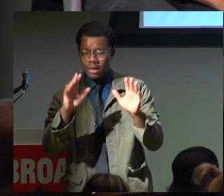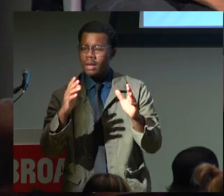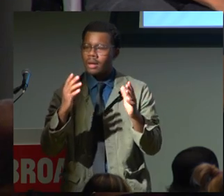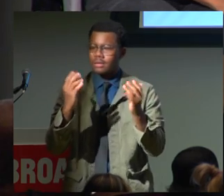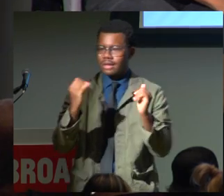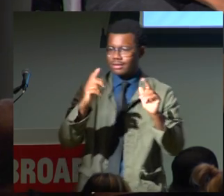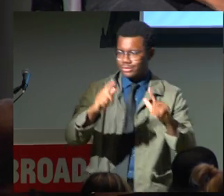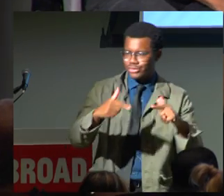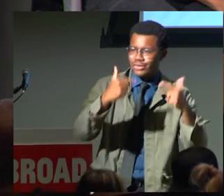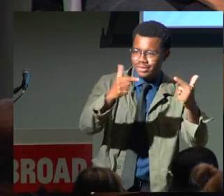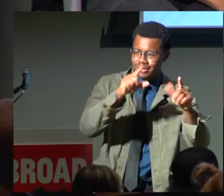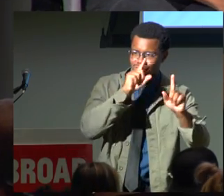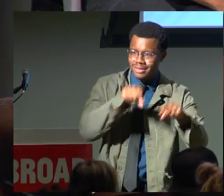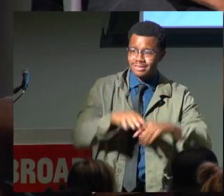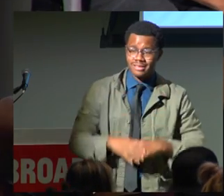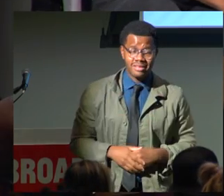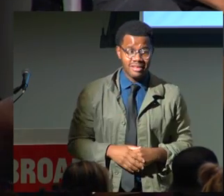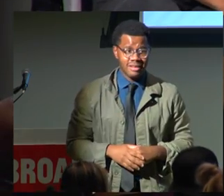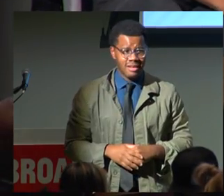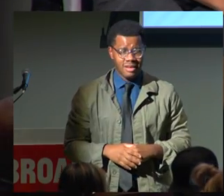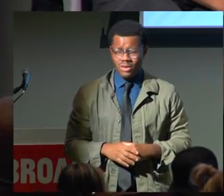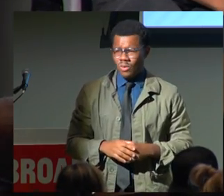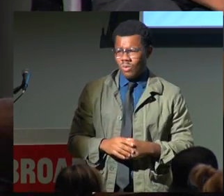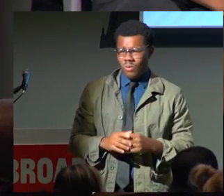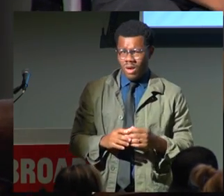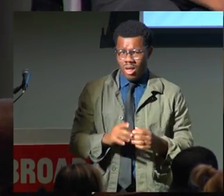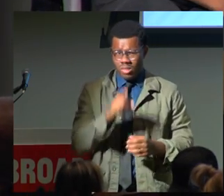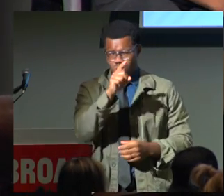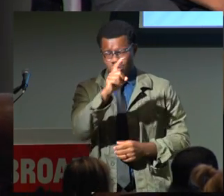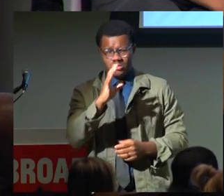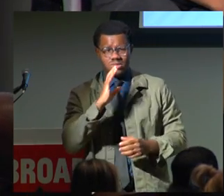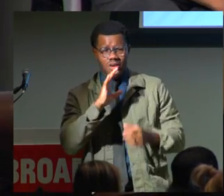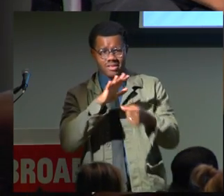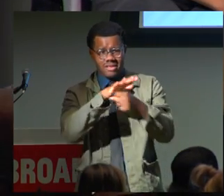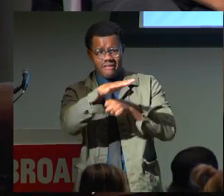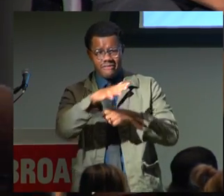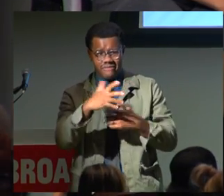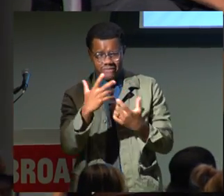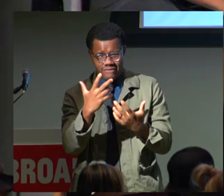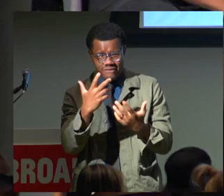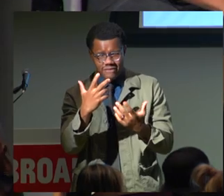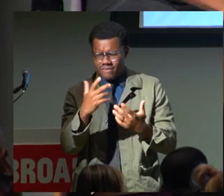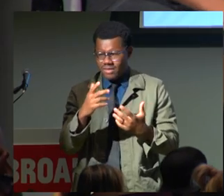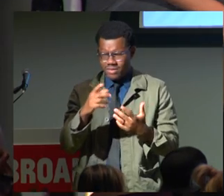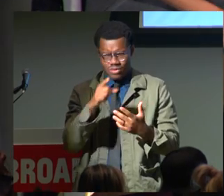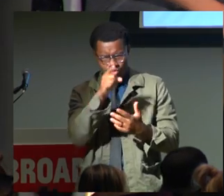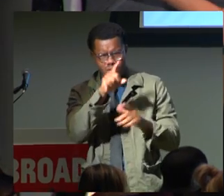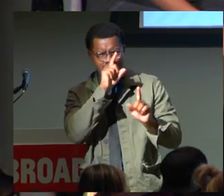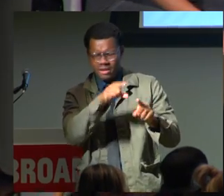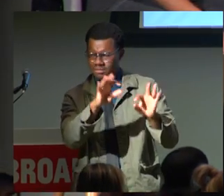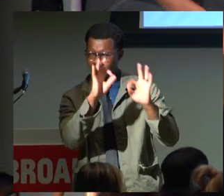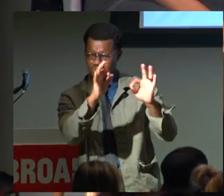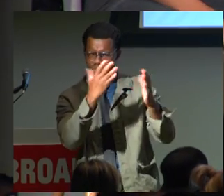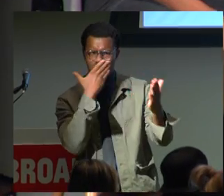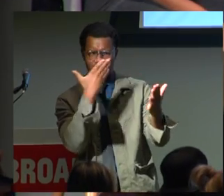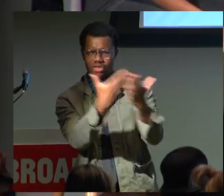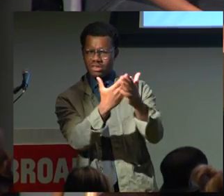that. Yeah, well, this is another question. No, you didn't answer the personal part. I thought you answered it very well. No, I answered